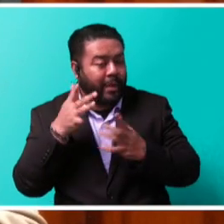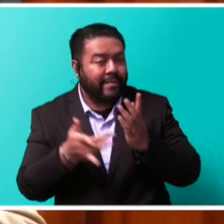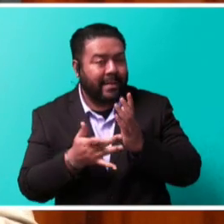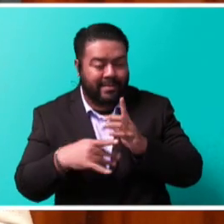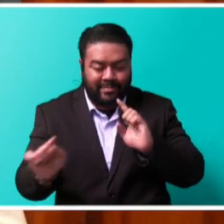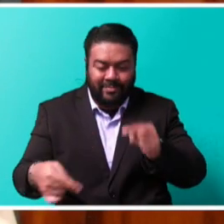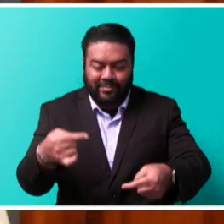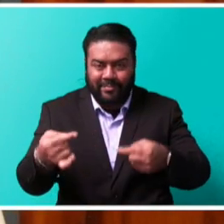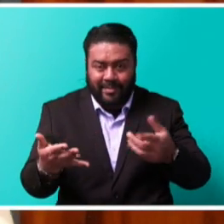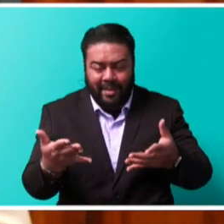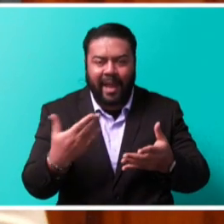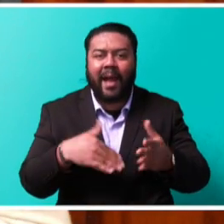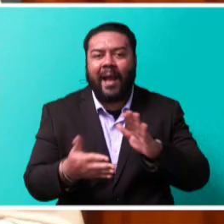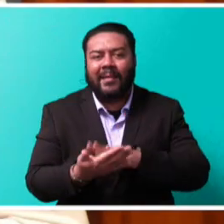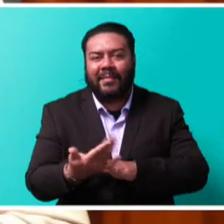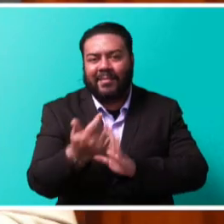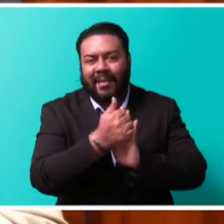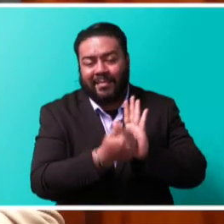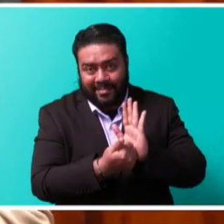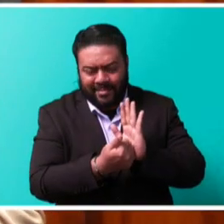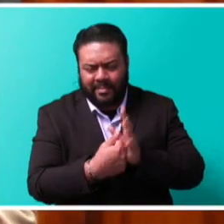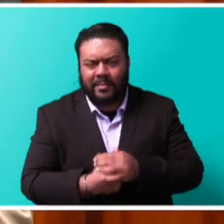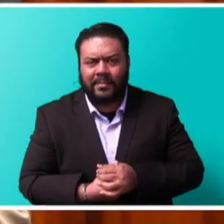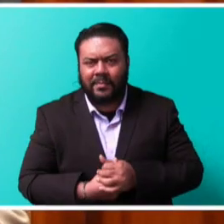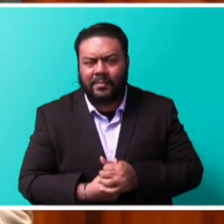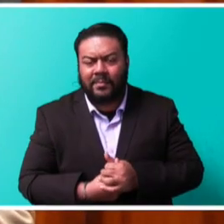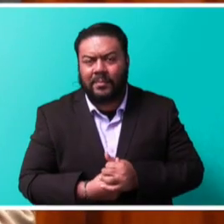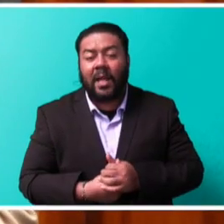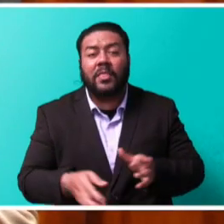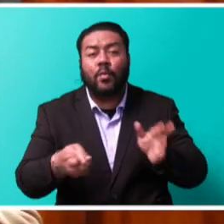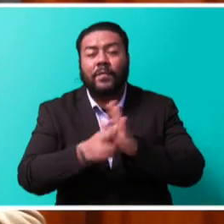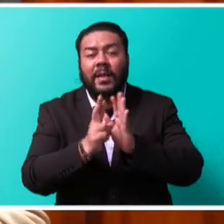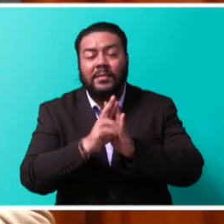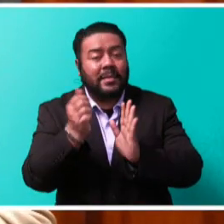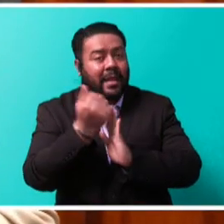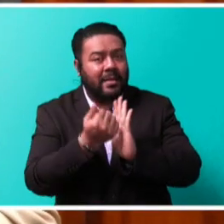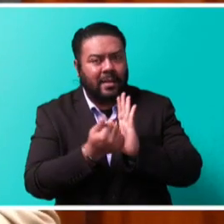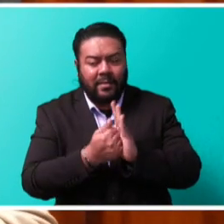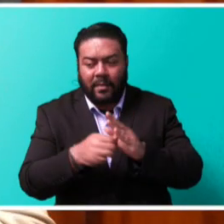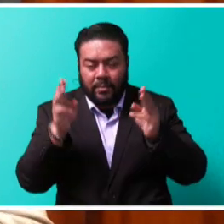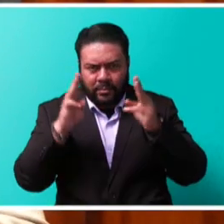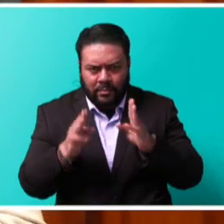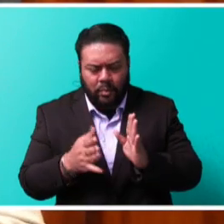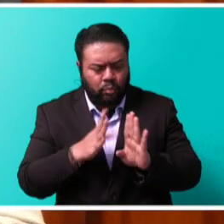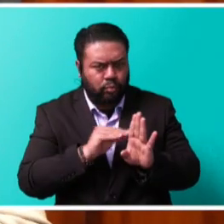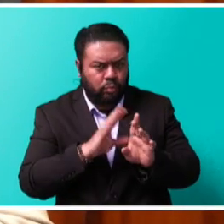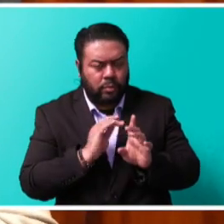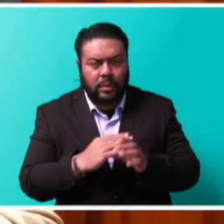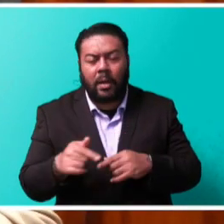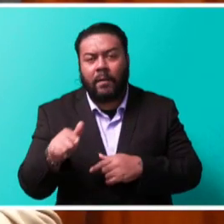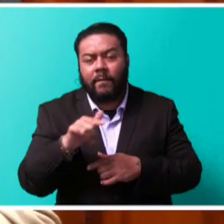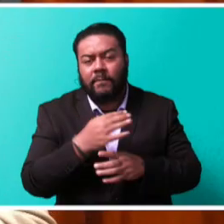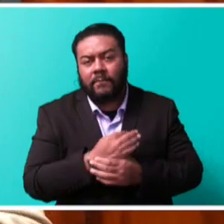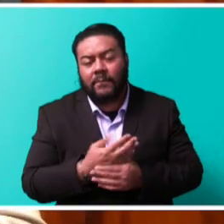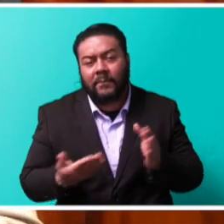disputes arising under the Act. Thirdly, Honourable Speaker, the revised Act significantly modernizes Fiji's forestry licensing framework.